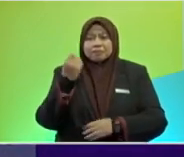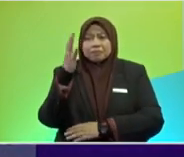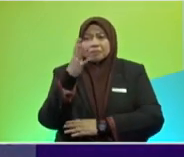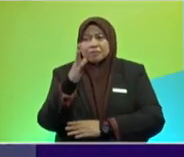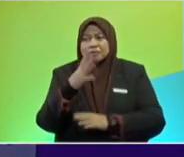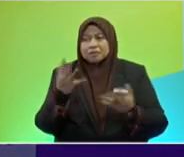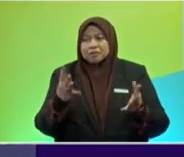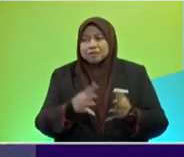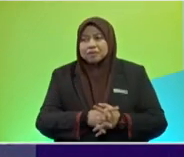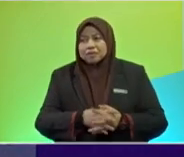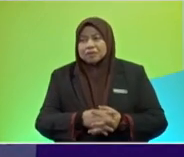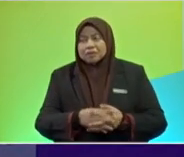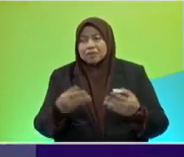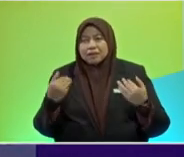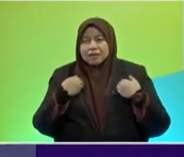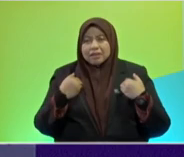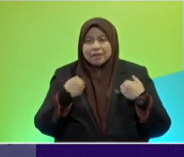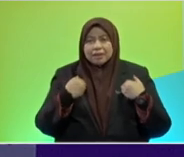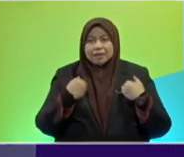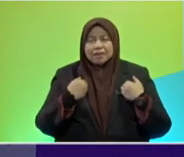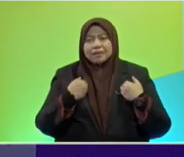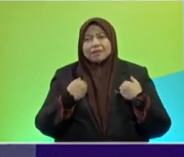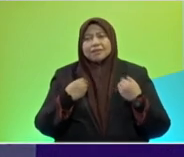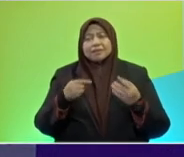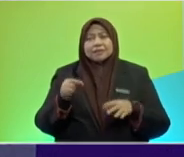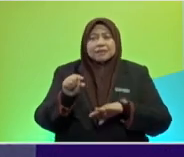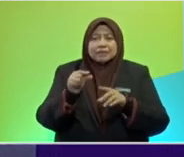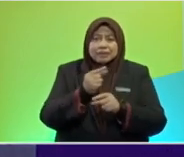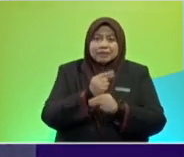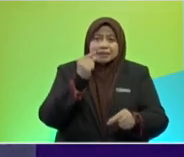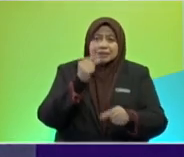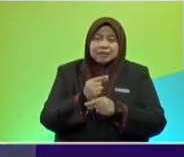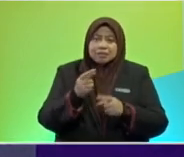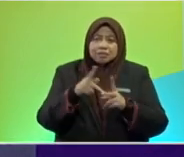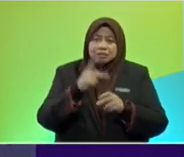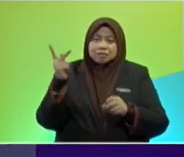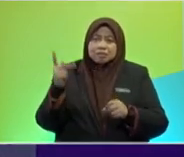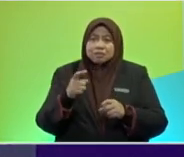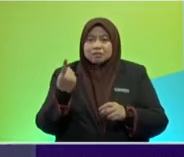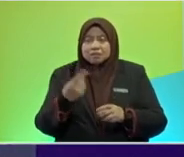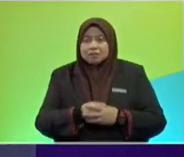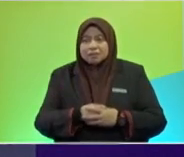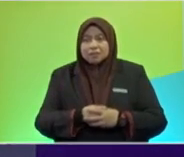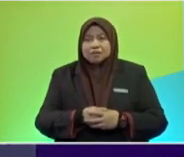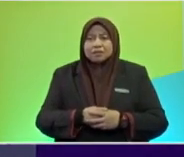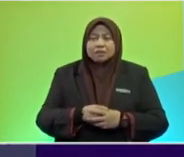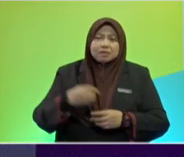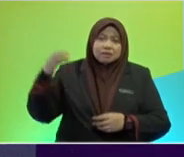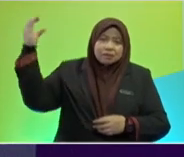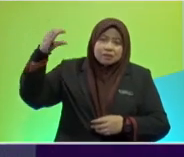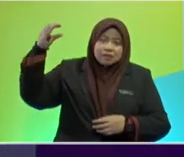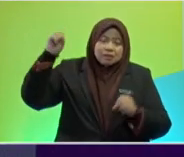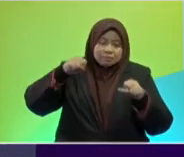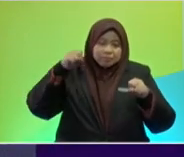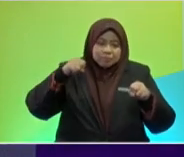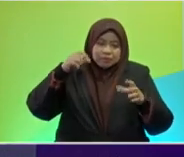just see the outlines here, but nothing much over there. Because actually light can pass through that clear